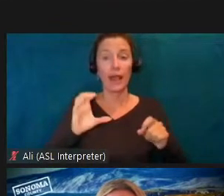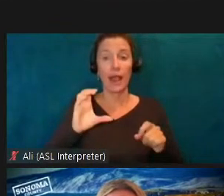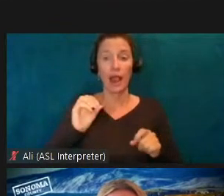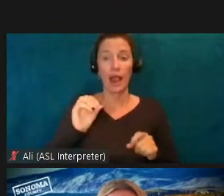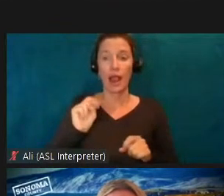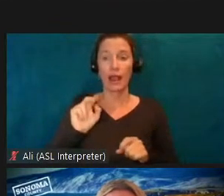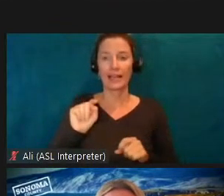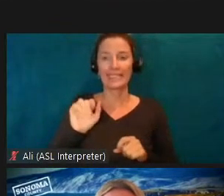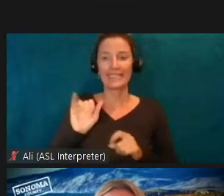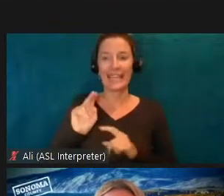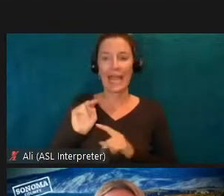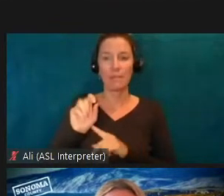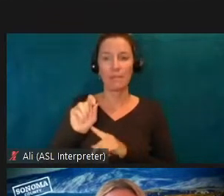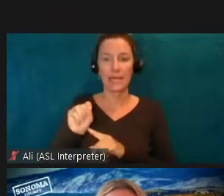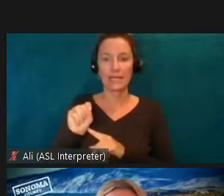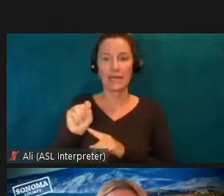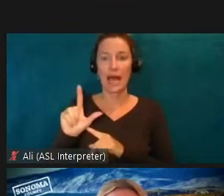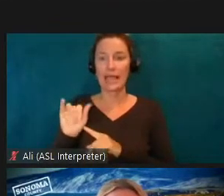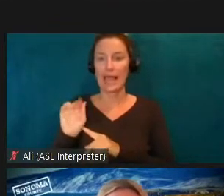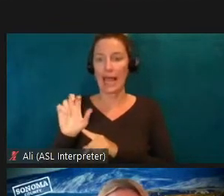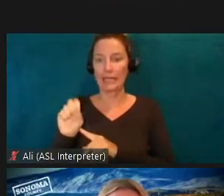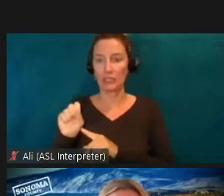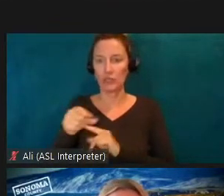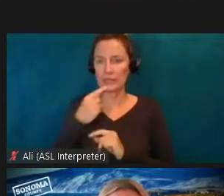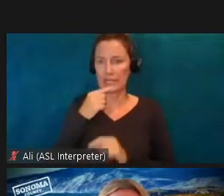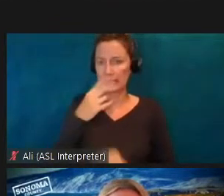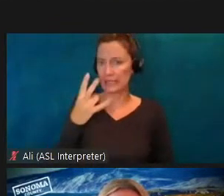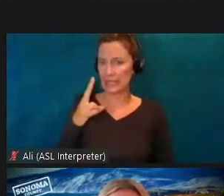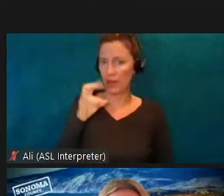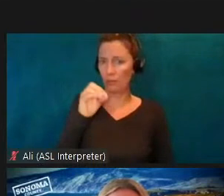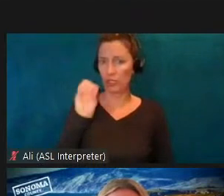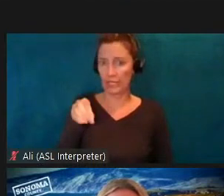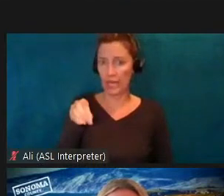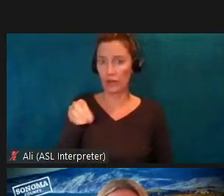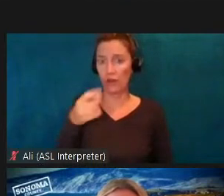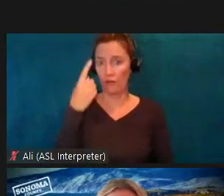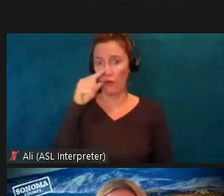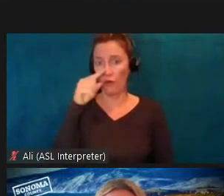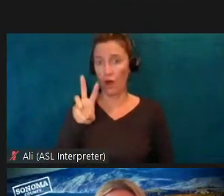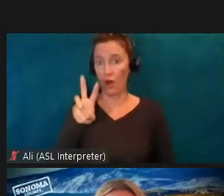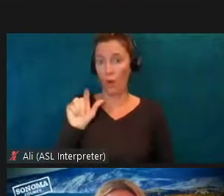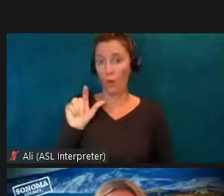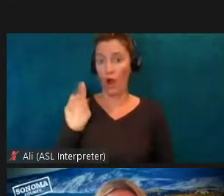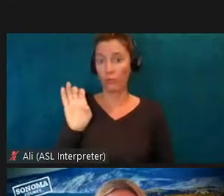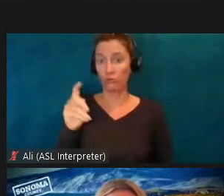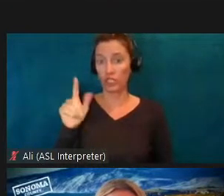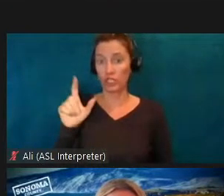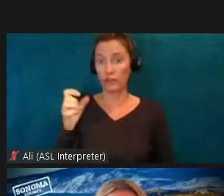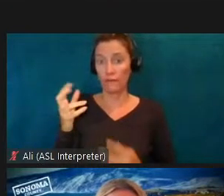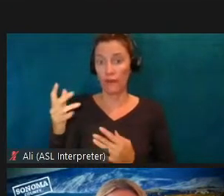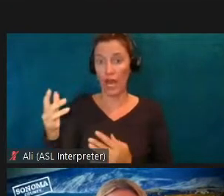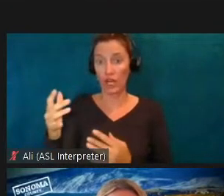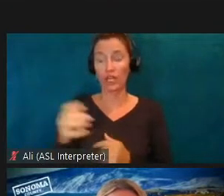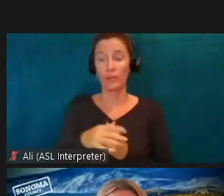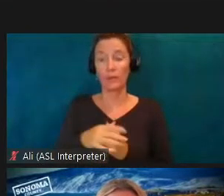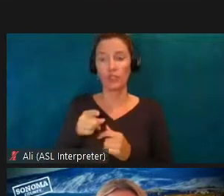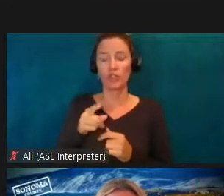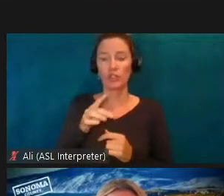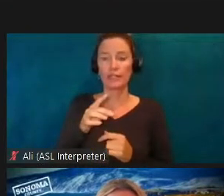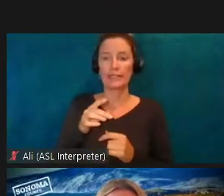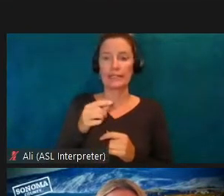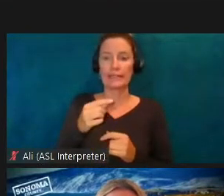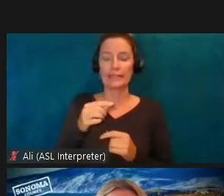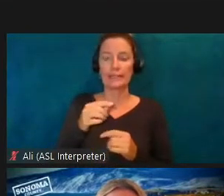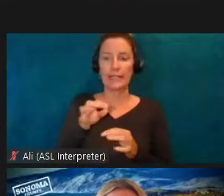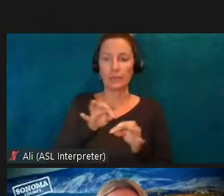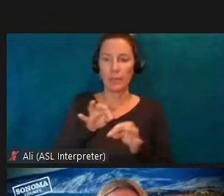we're looking at 17% containment, I think, for the Walbridge fire, but the way you address sort of the areas that still need to be buttoned up, it